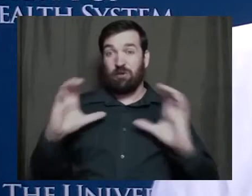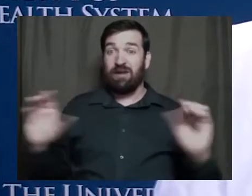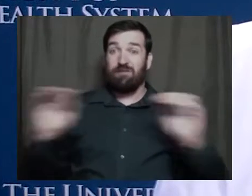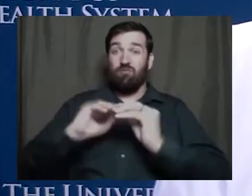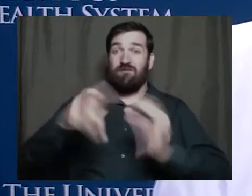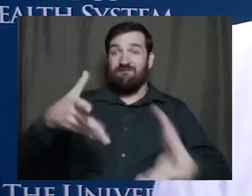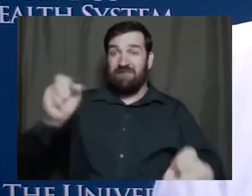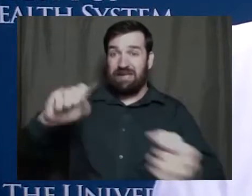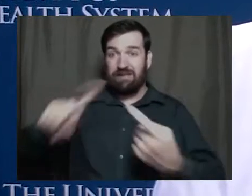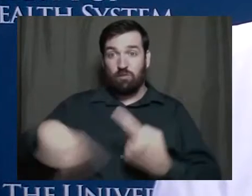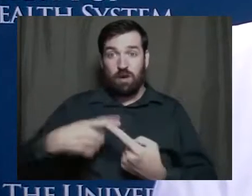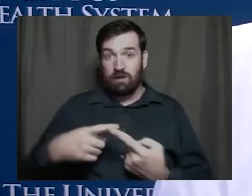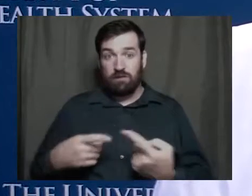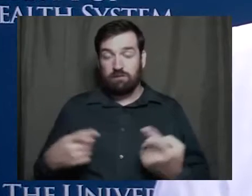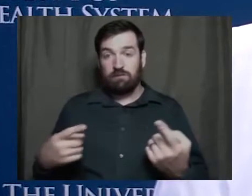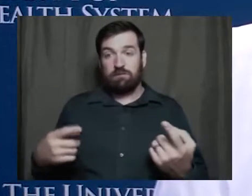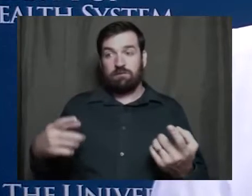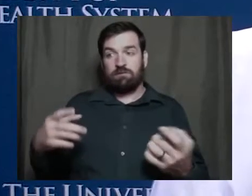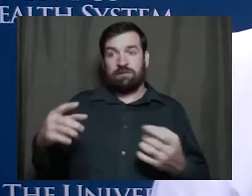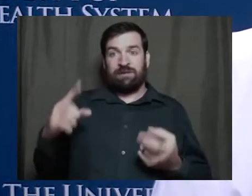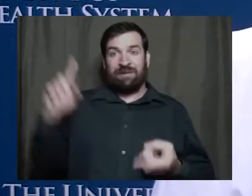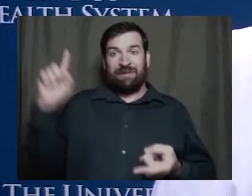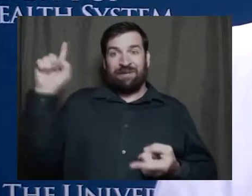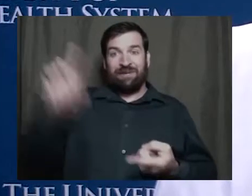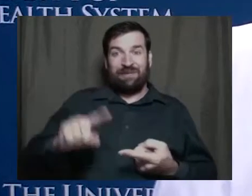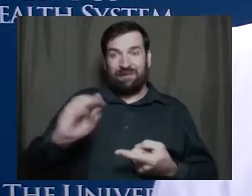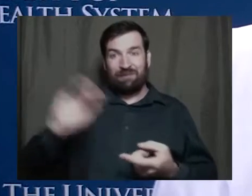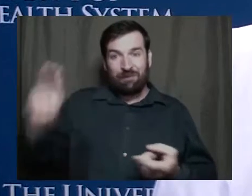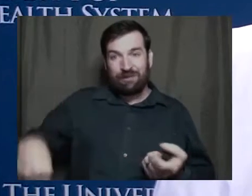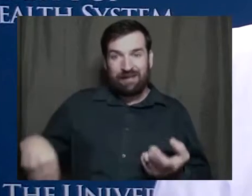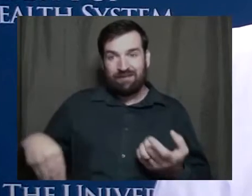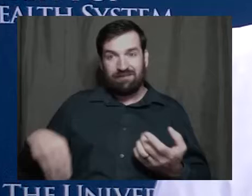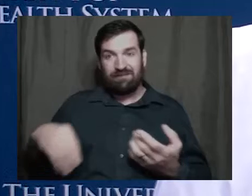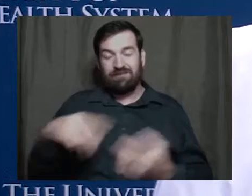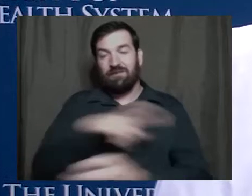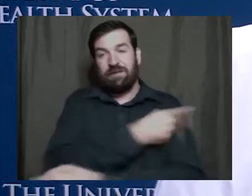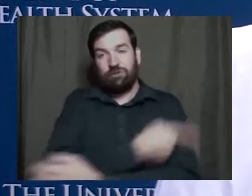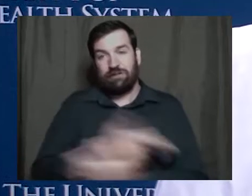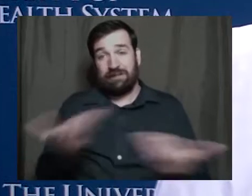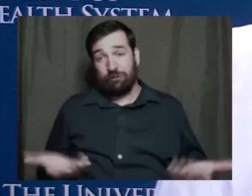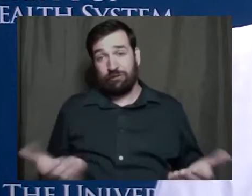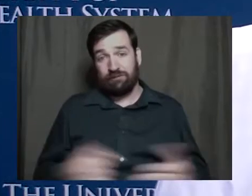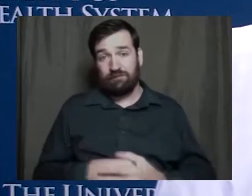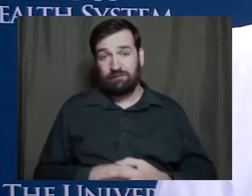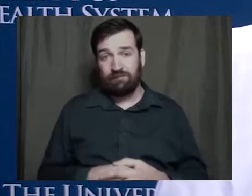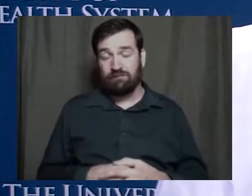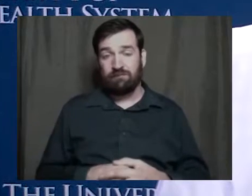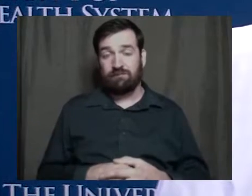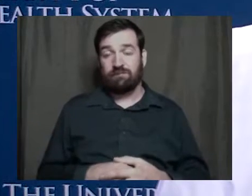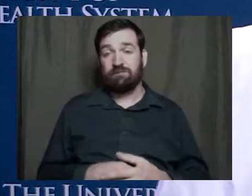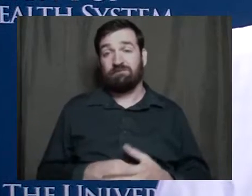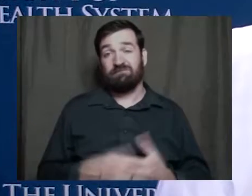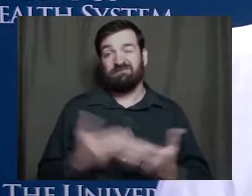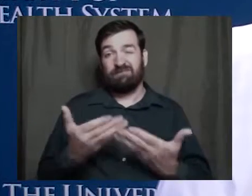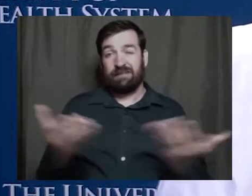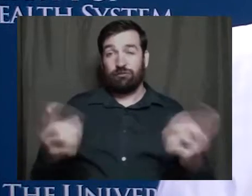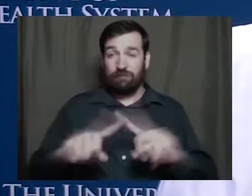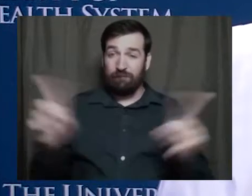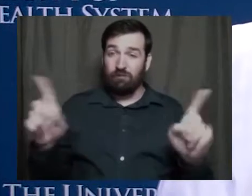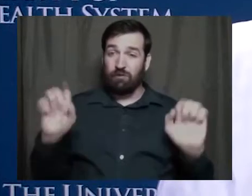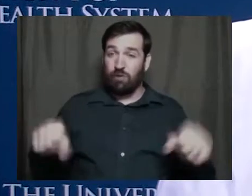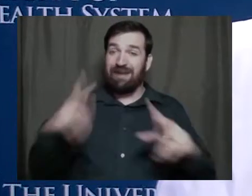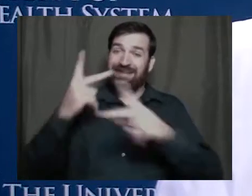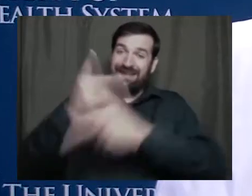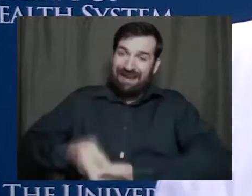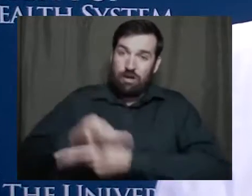there's just 1/10 of the percentage of the patients that we have here. Then things are much different, and you're able to really care for the community better.